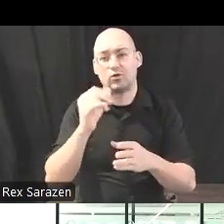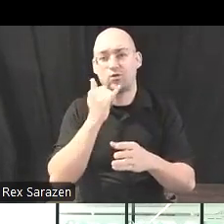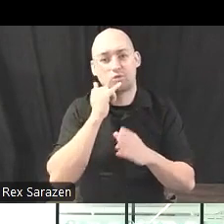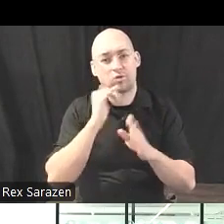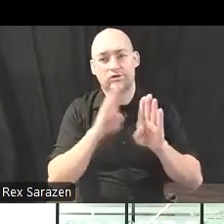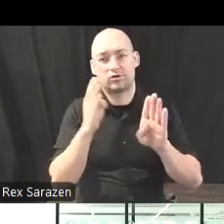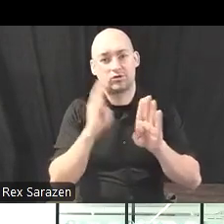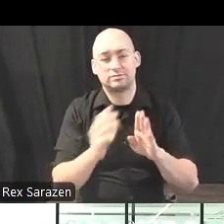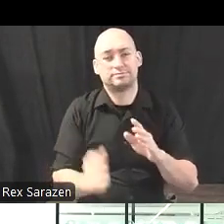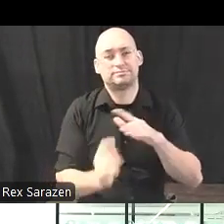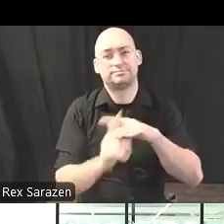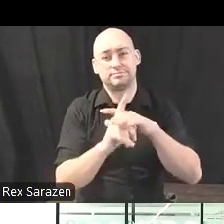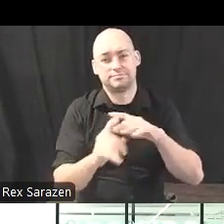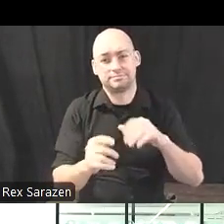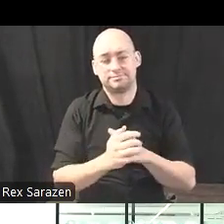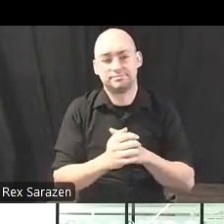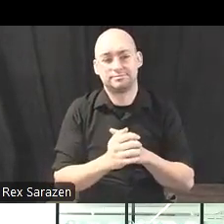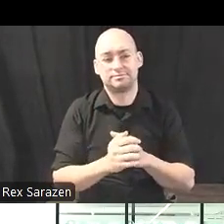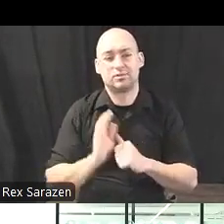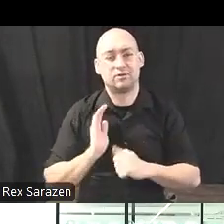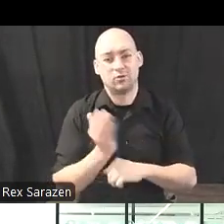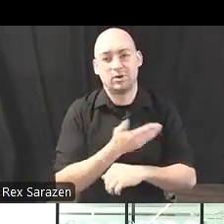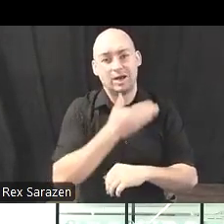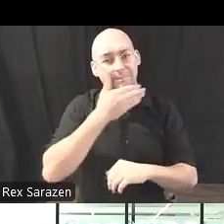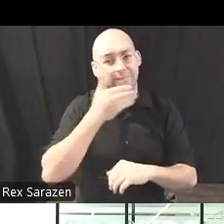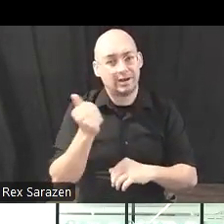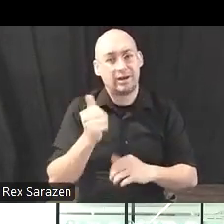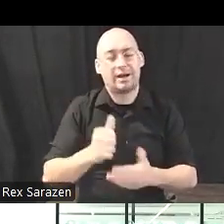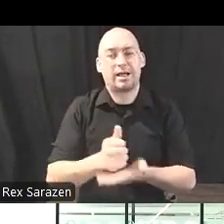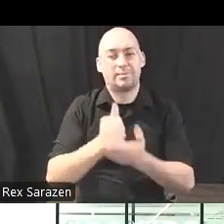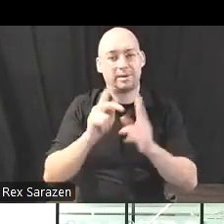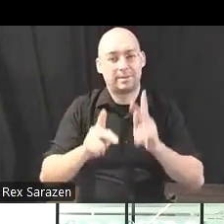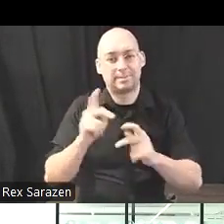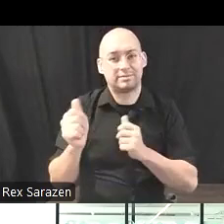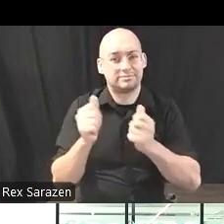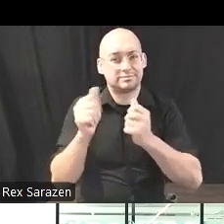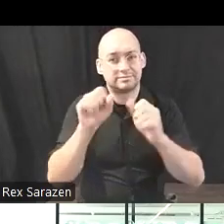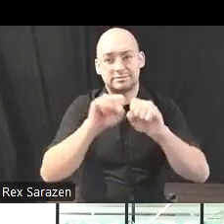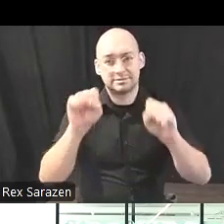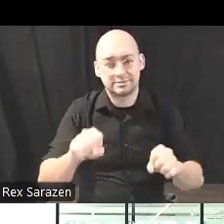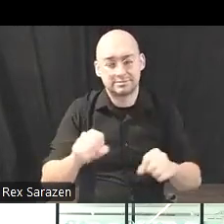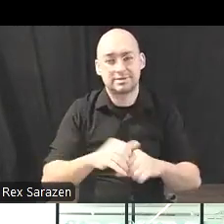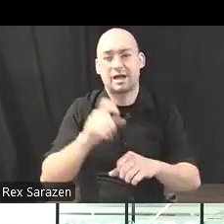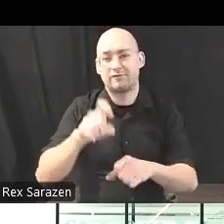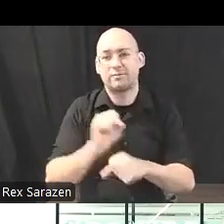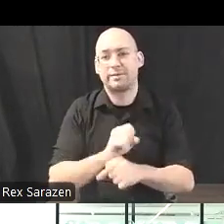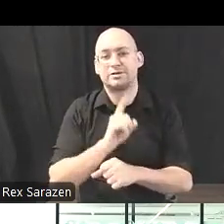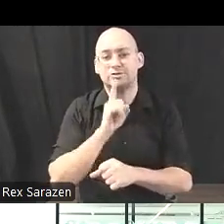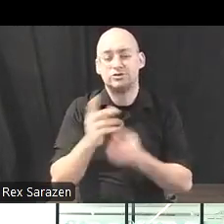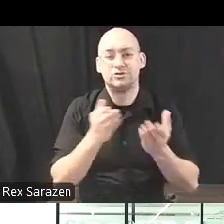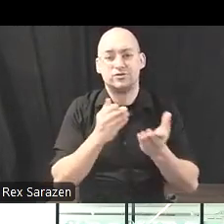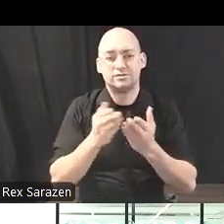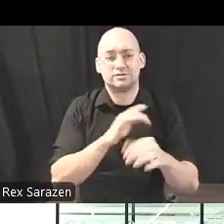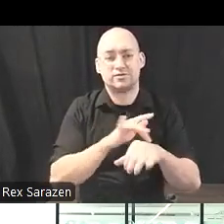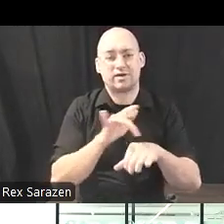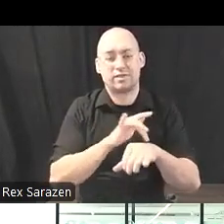place. And then if we are better at helping people navigate systems, we have to make sure that there are the services available for